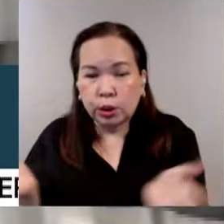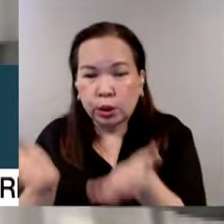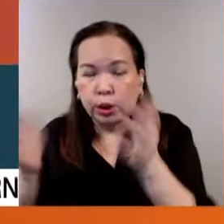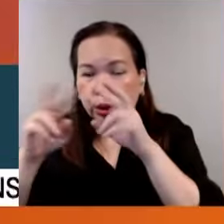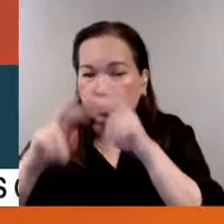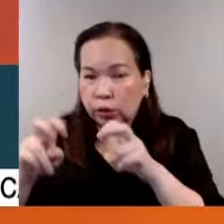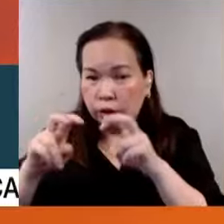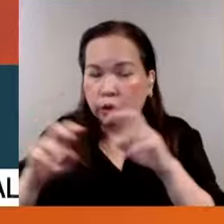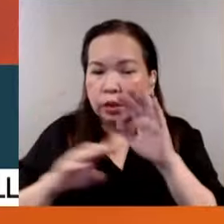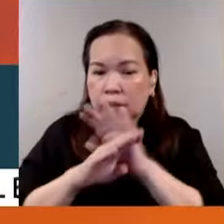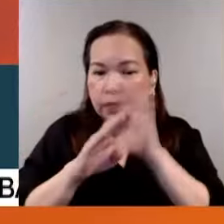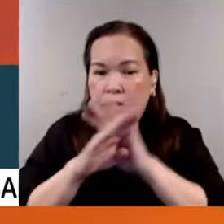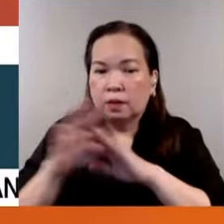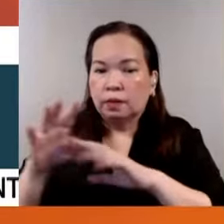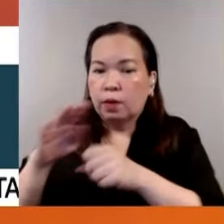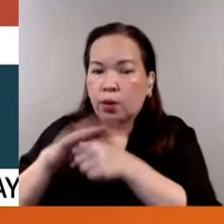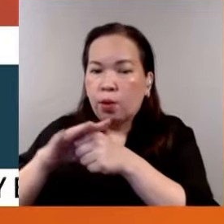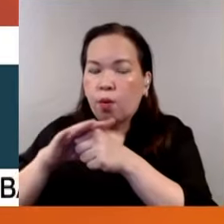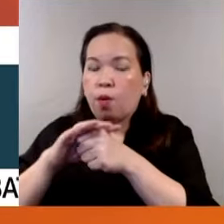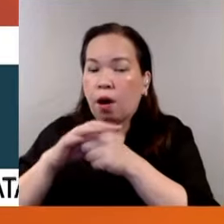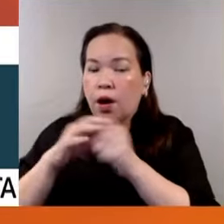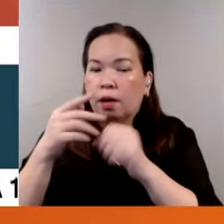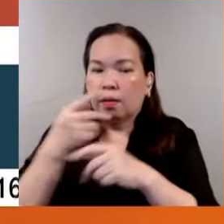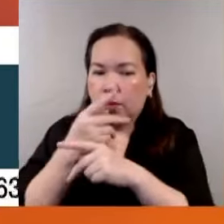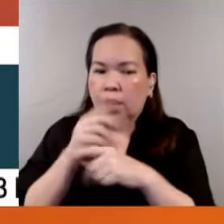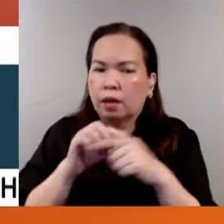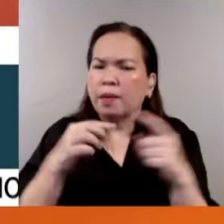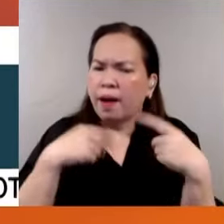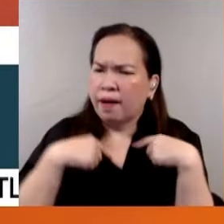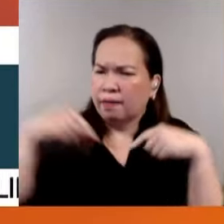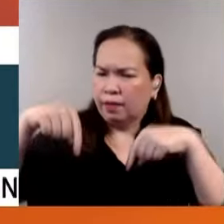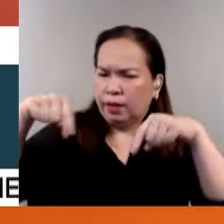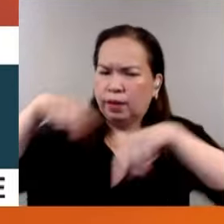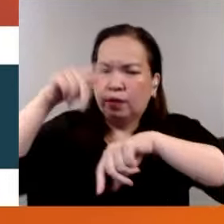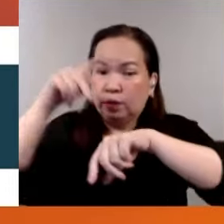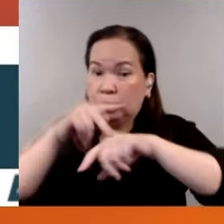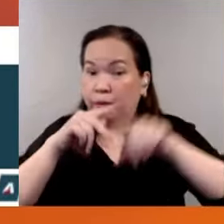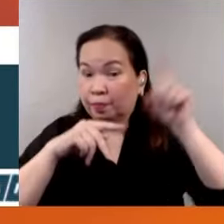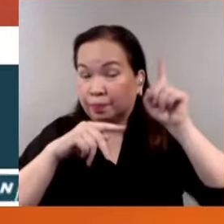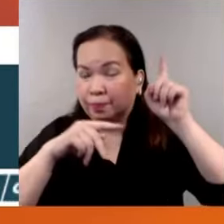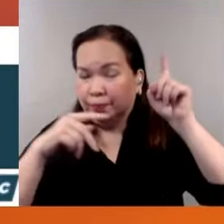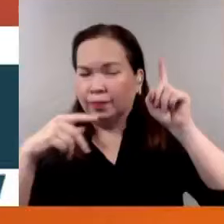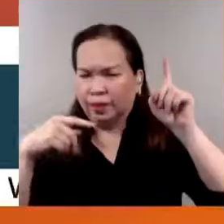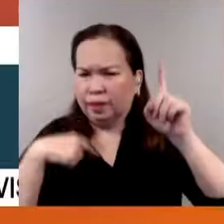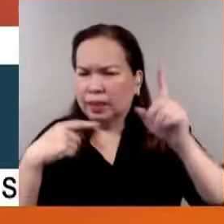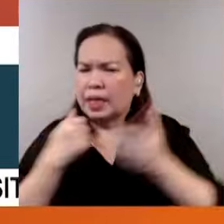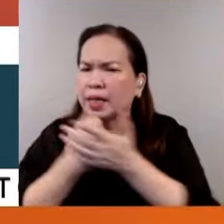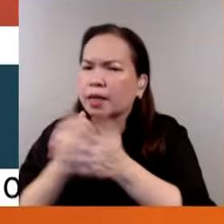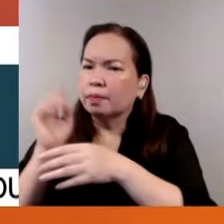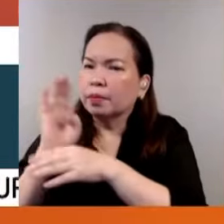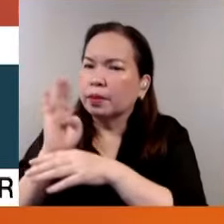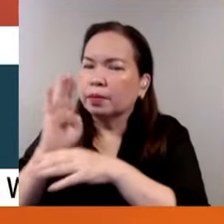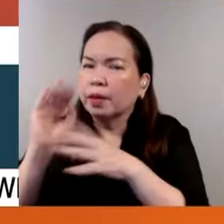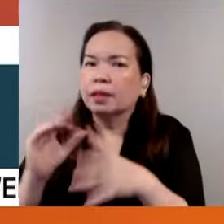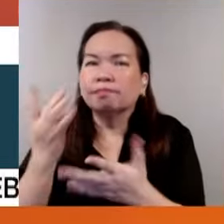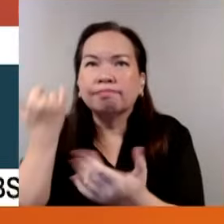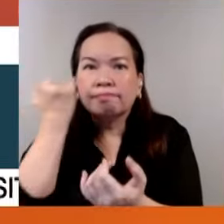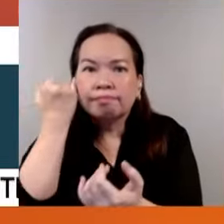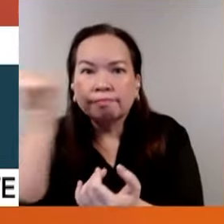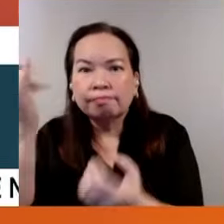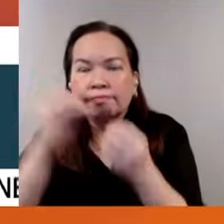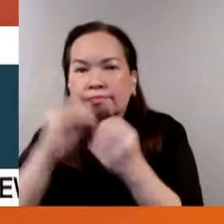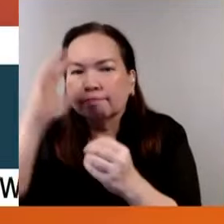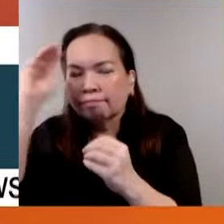products. Nandito yung mga eksperto para tumulong sa mga negosyante na makapag-innovate. Pati na may